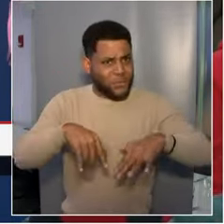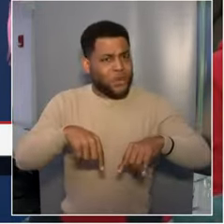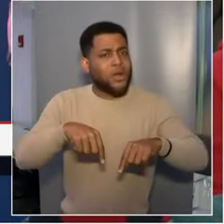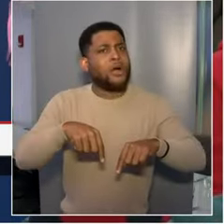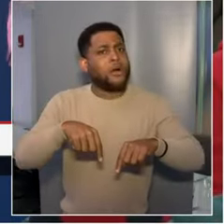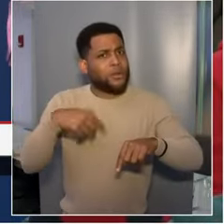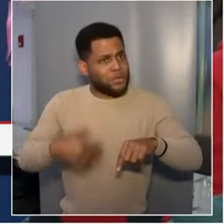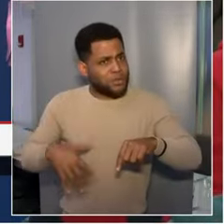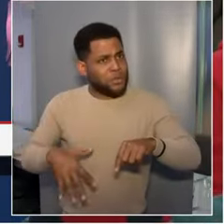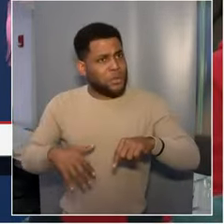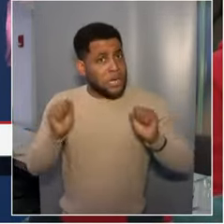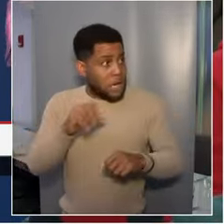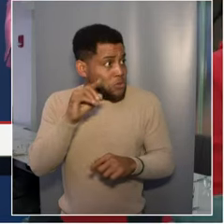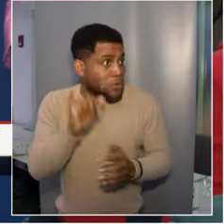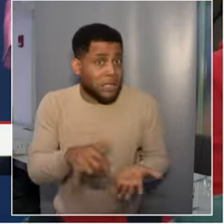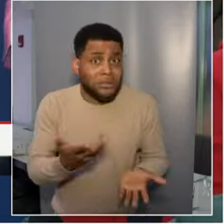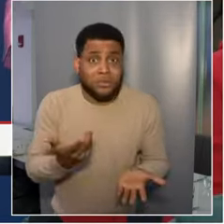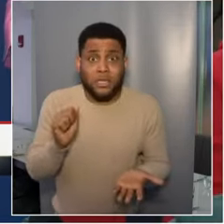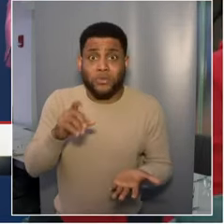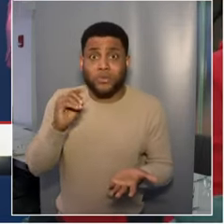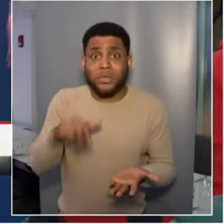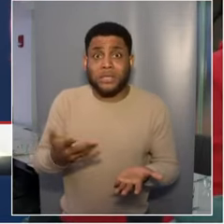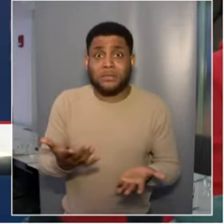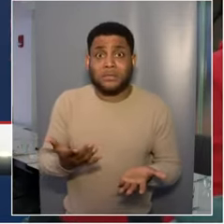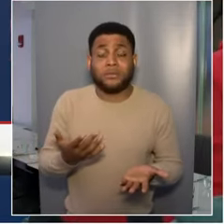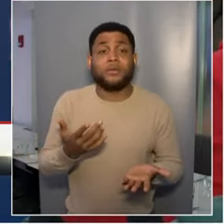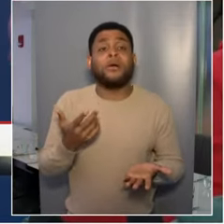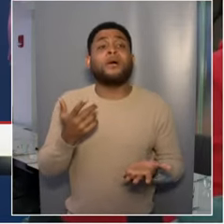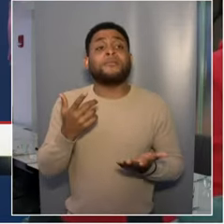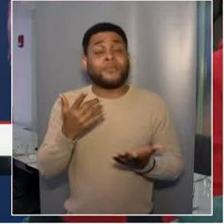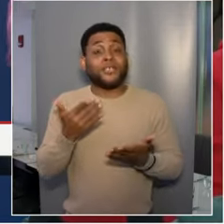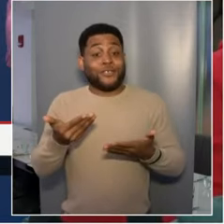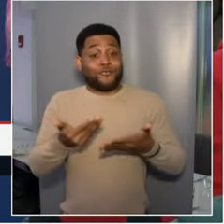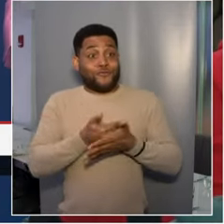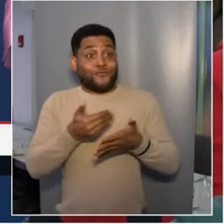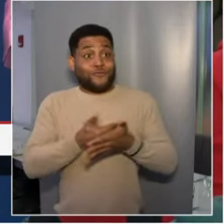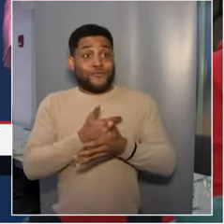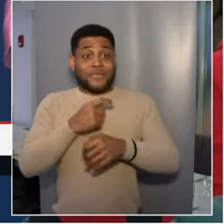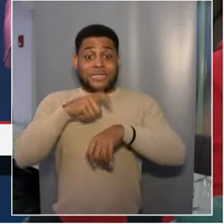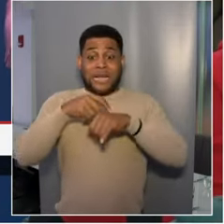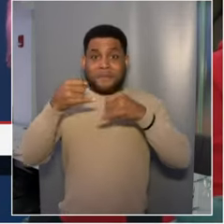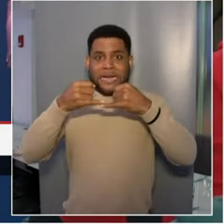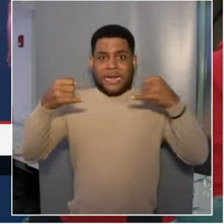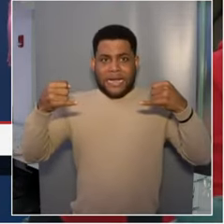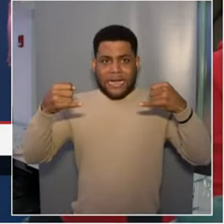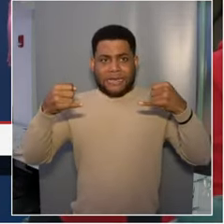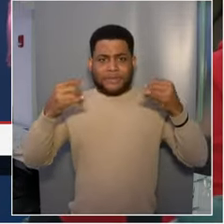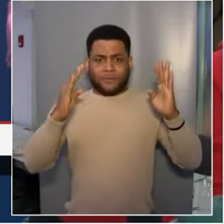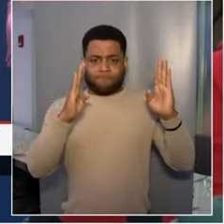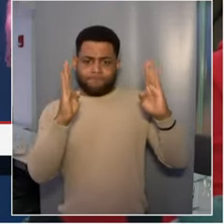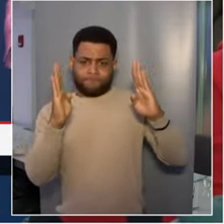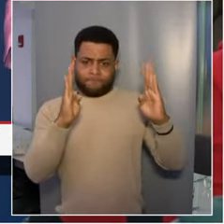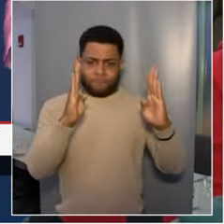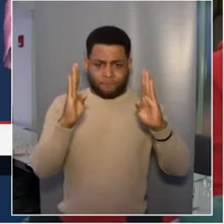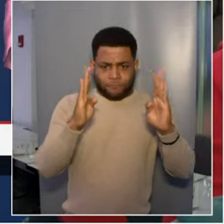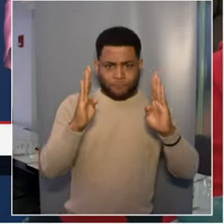Then we had a new crime law. And, you know, I'm not a